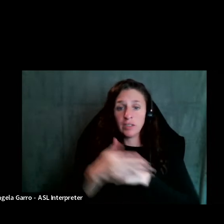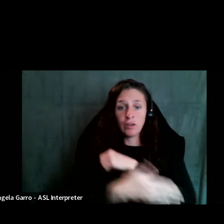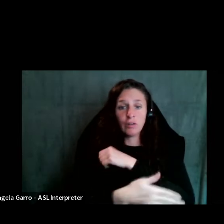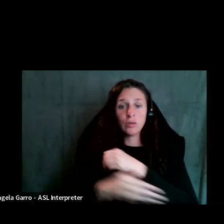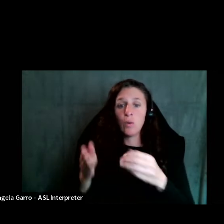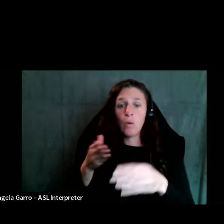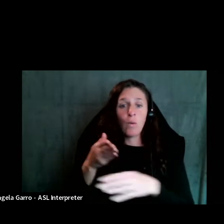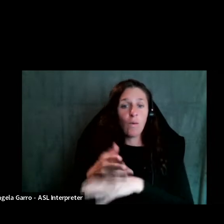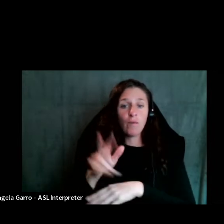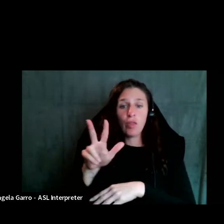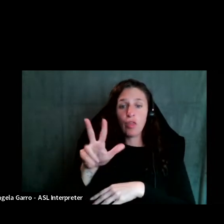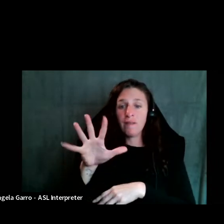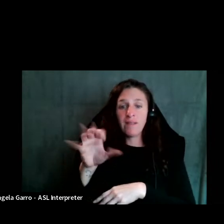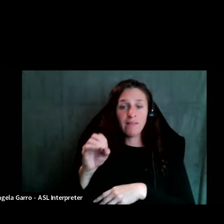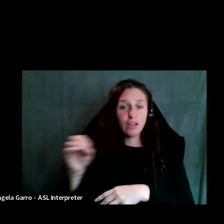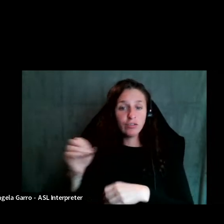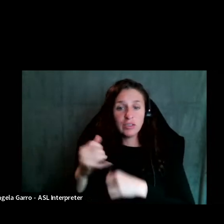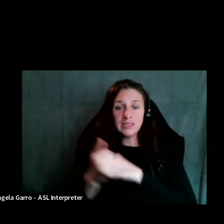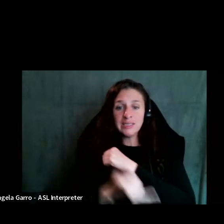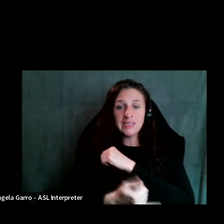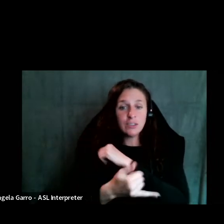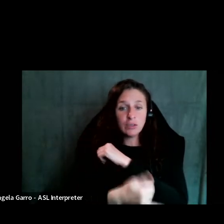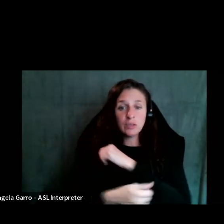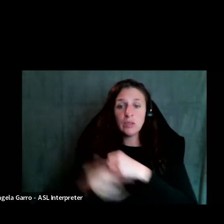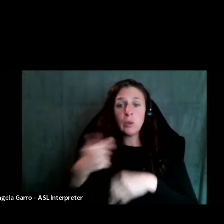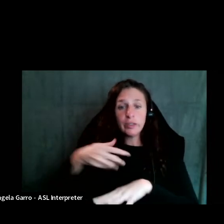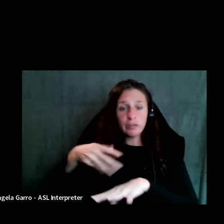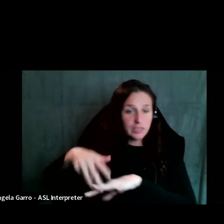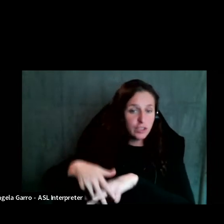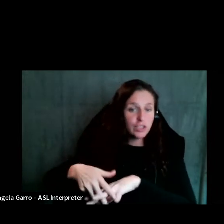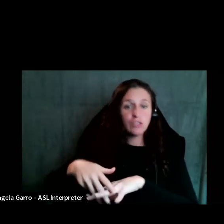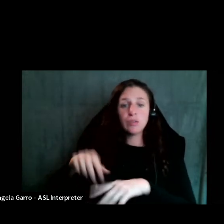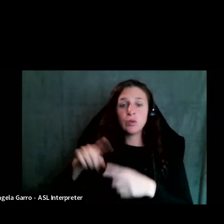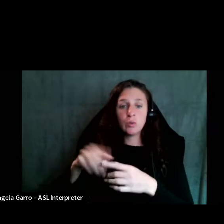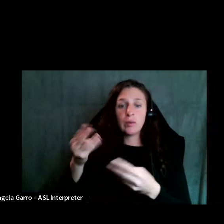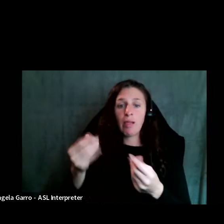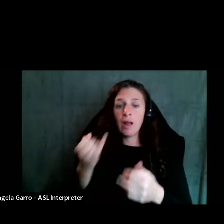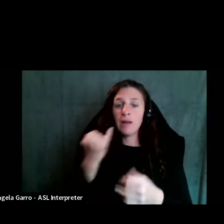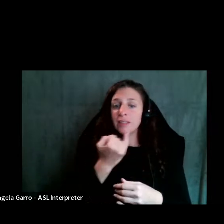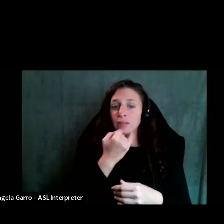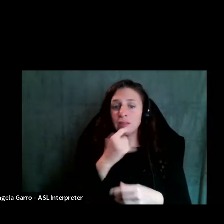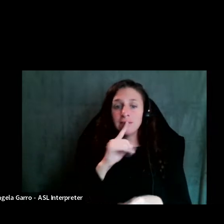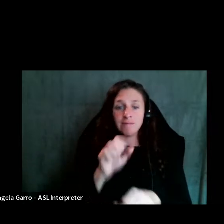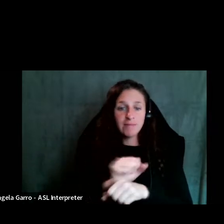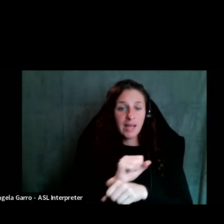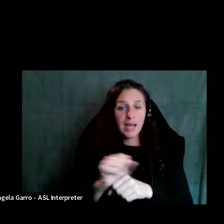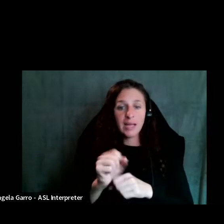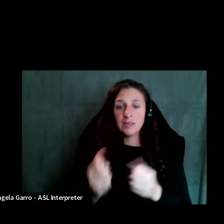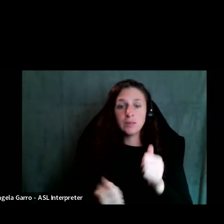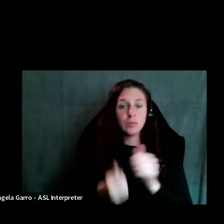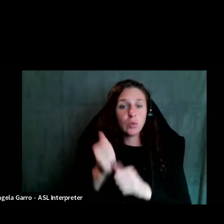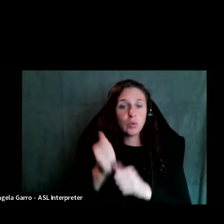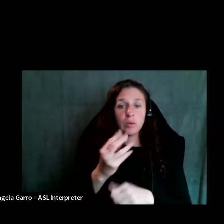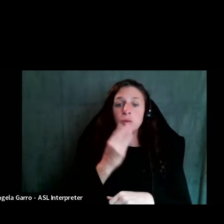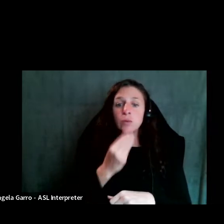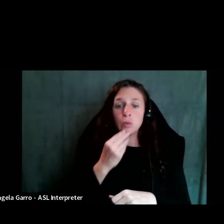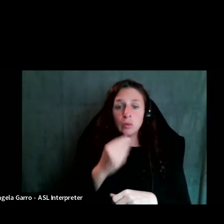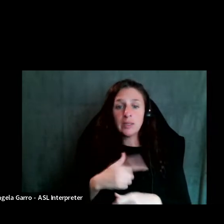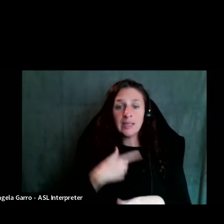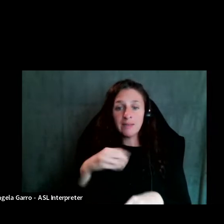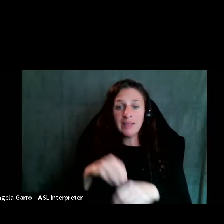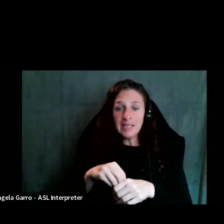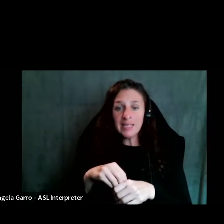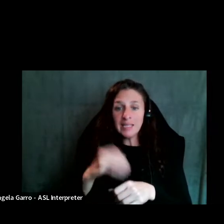years. We are indigenous to the land of Israel. In fact, the majority of Jews living in Israel are